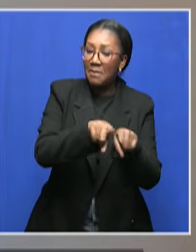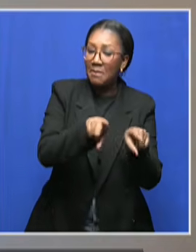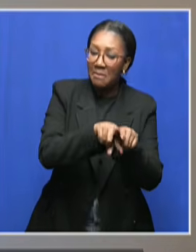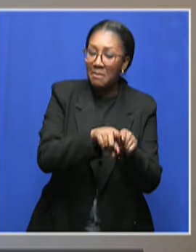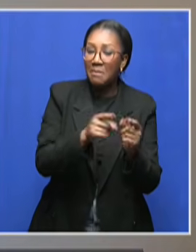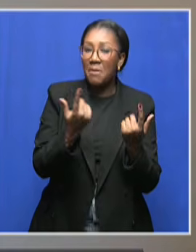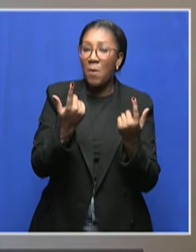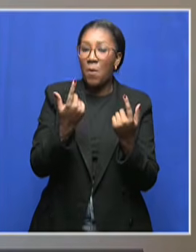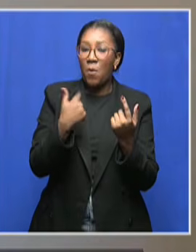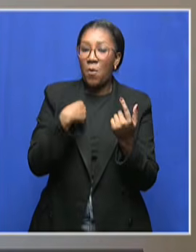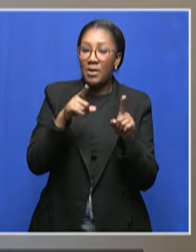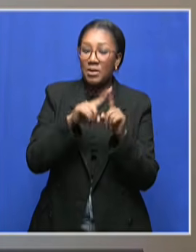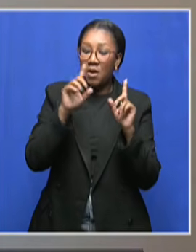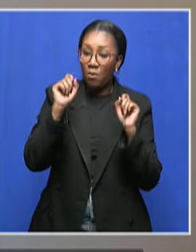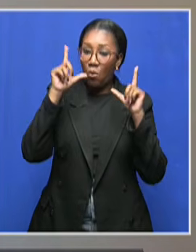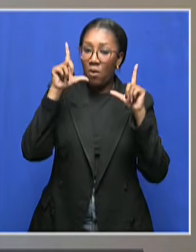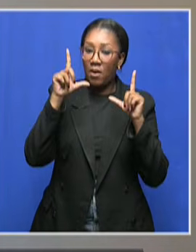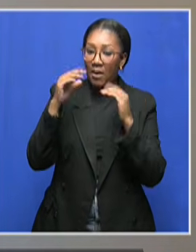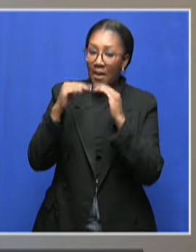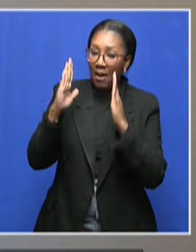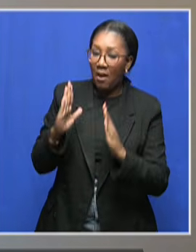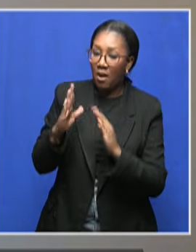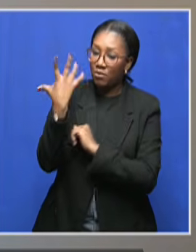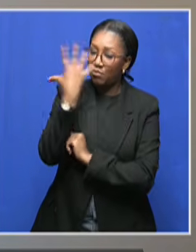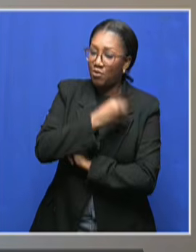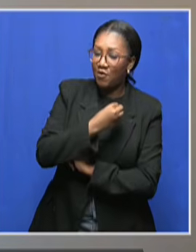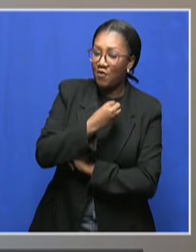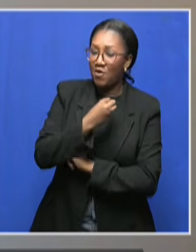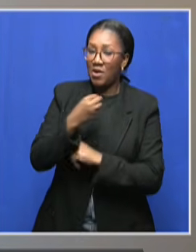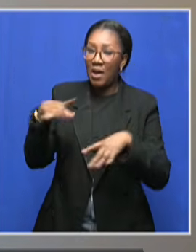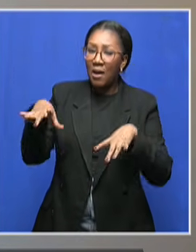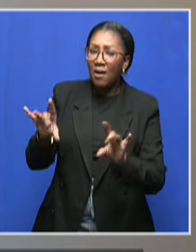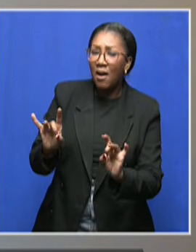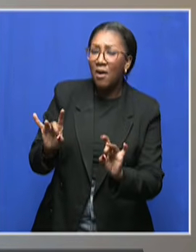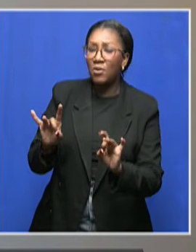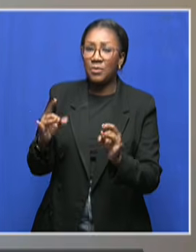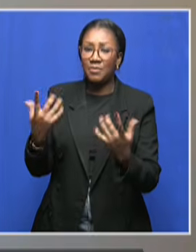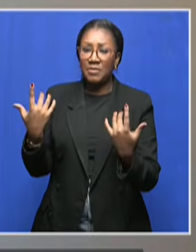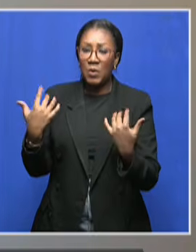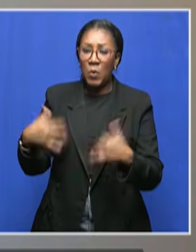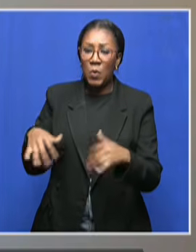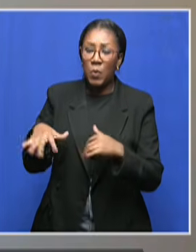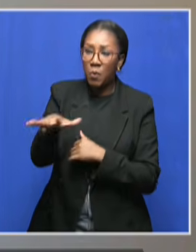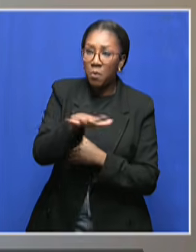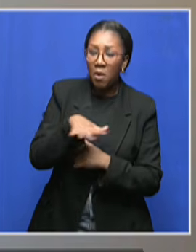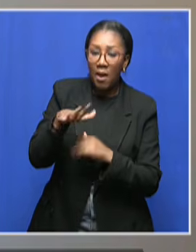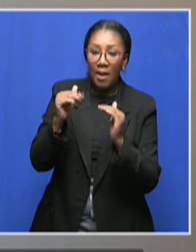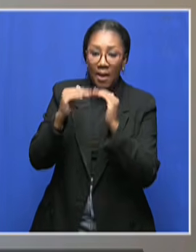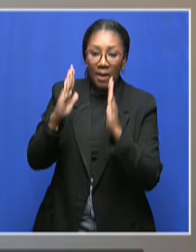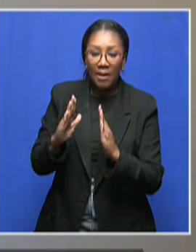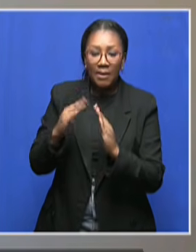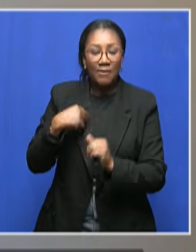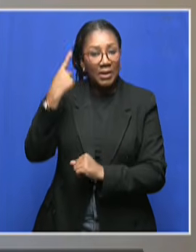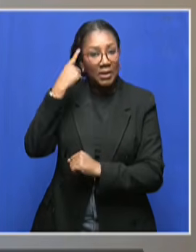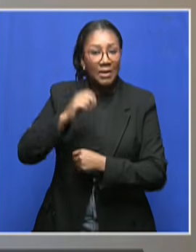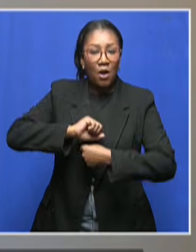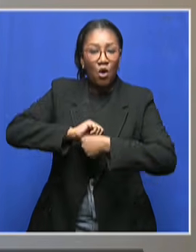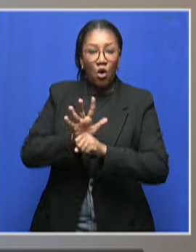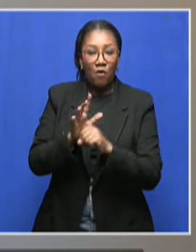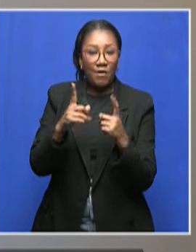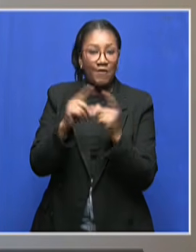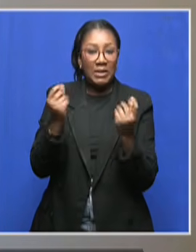to kind of like wake up and experience their homes. And I decided after COVID, okay, this has been a